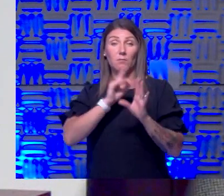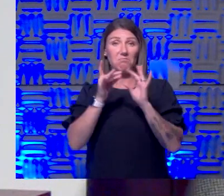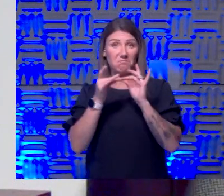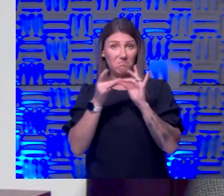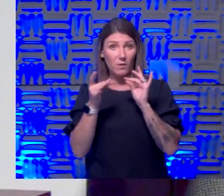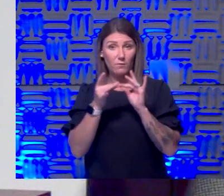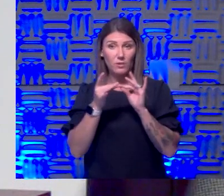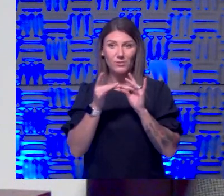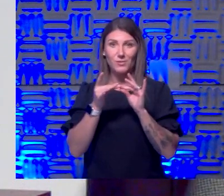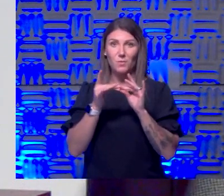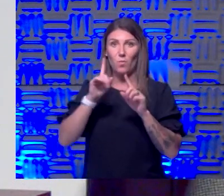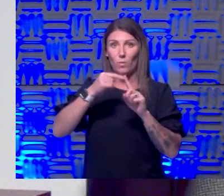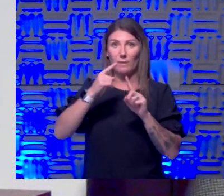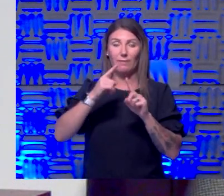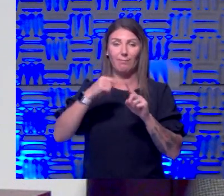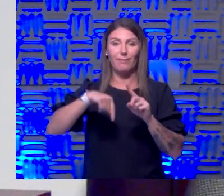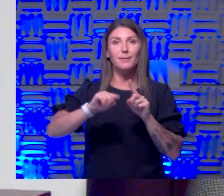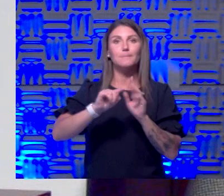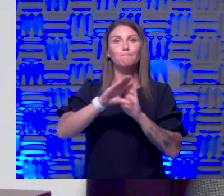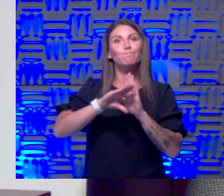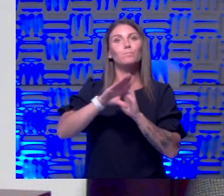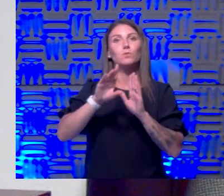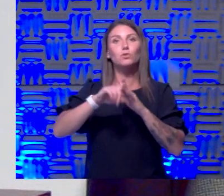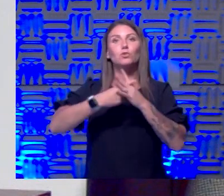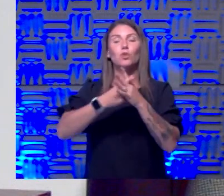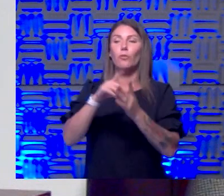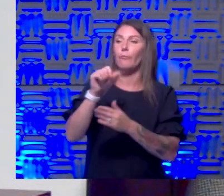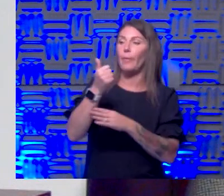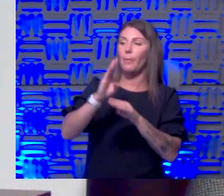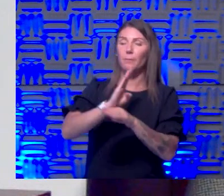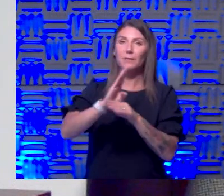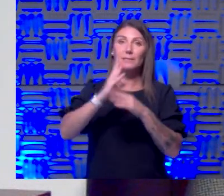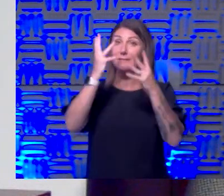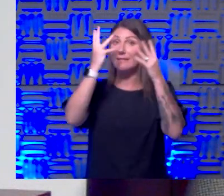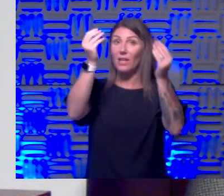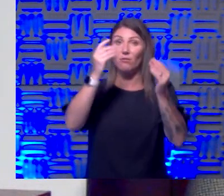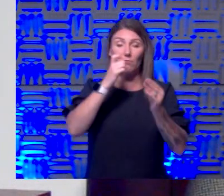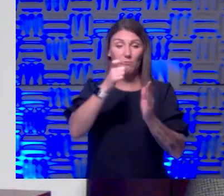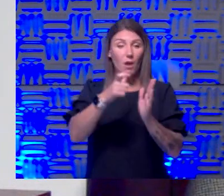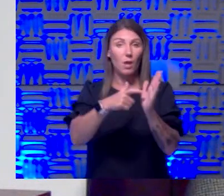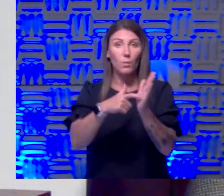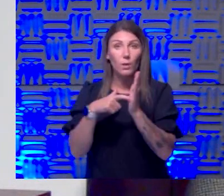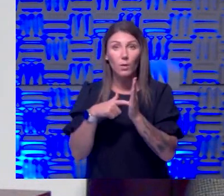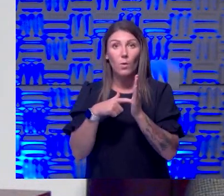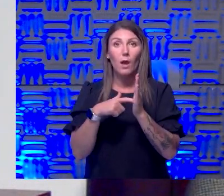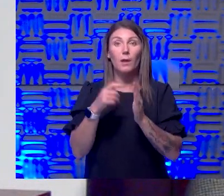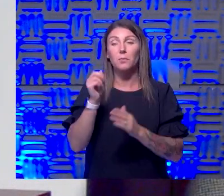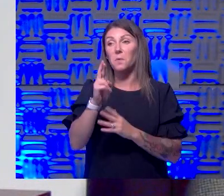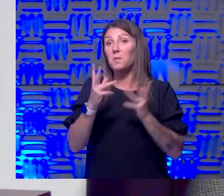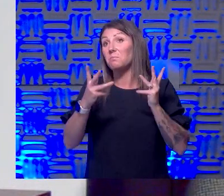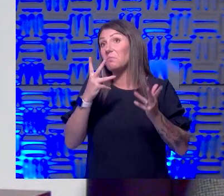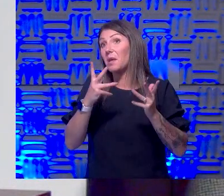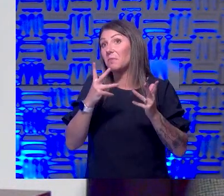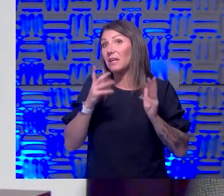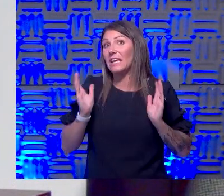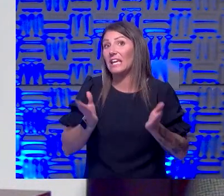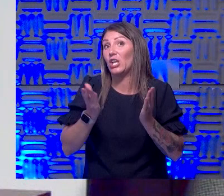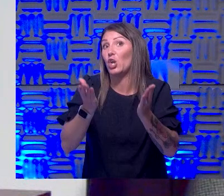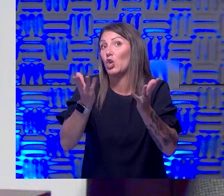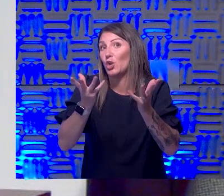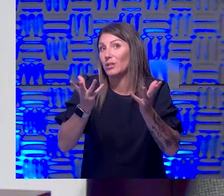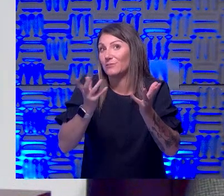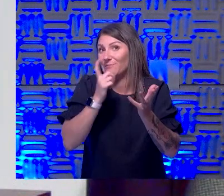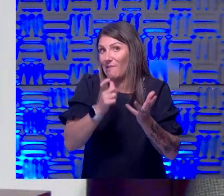that there are certainly other businesses out there that don't require or perhaps even encourage. And so I